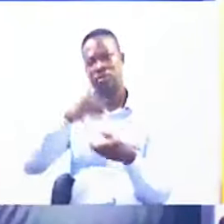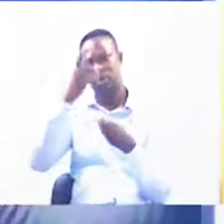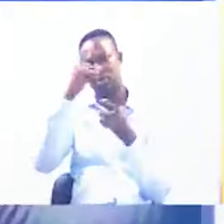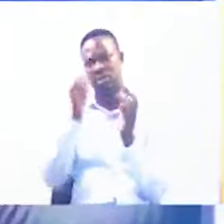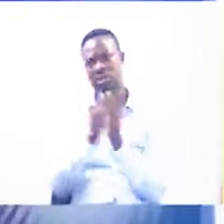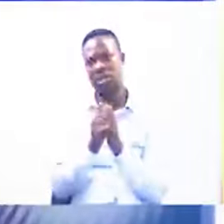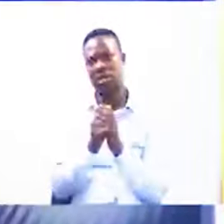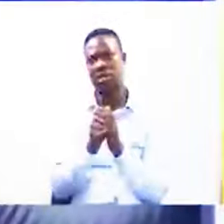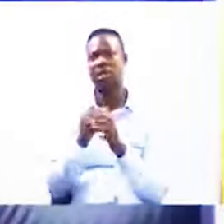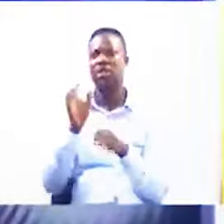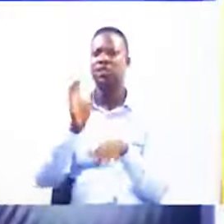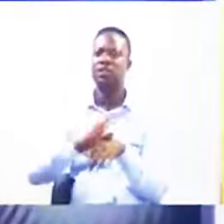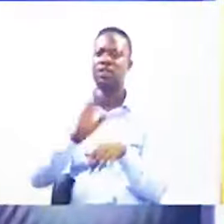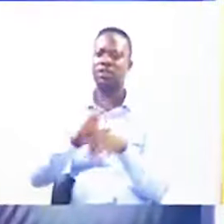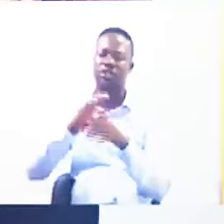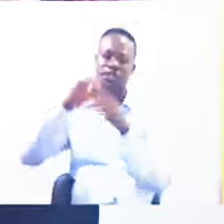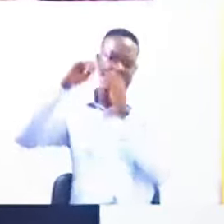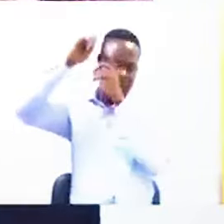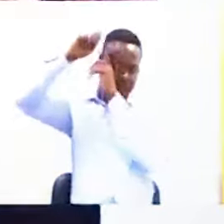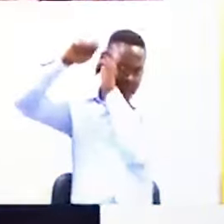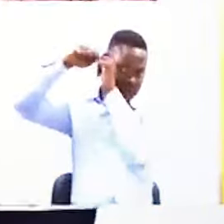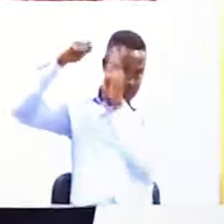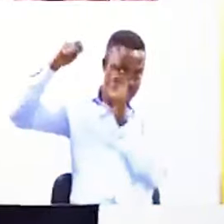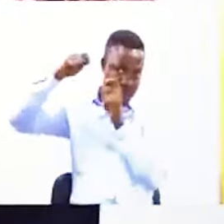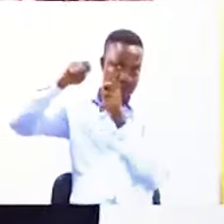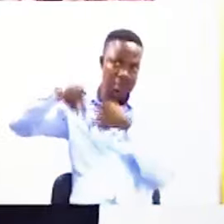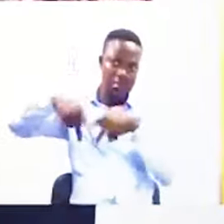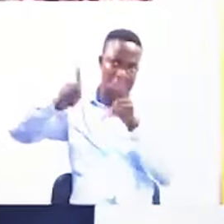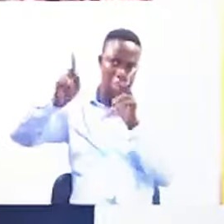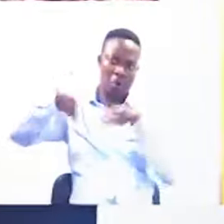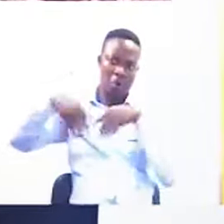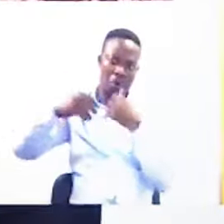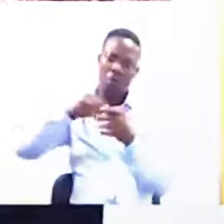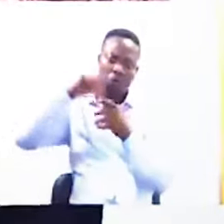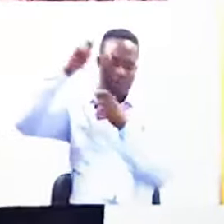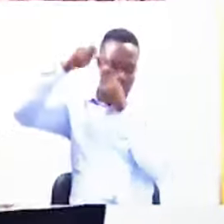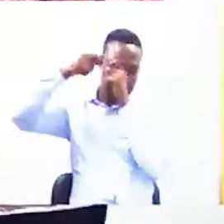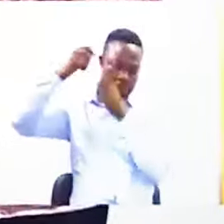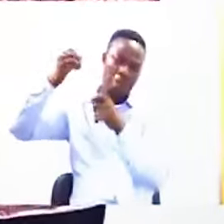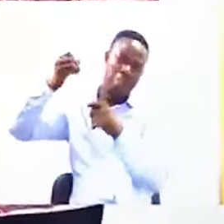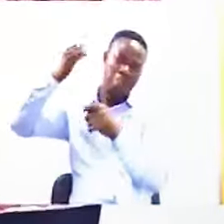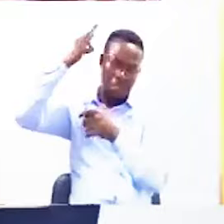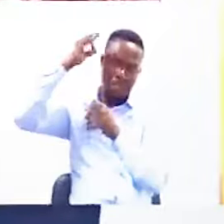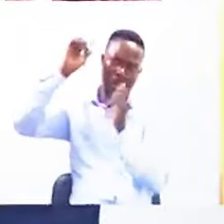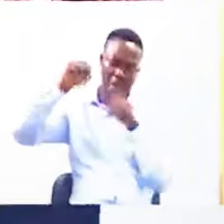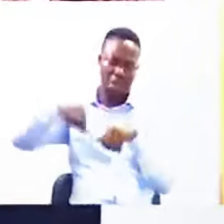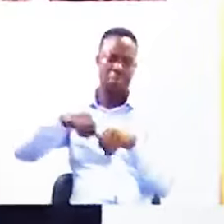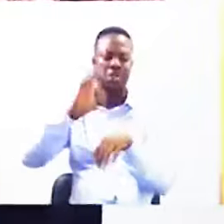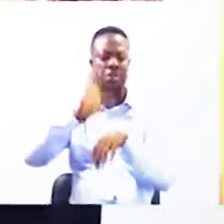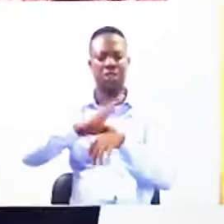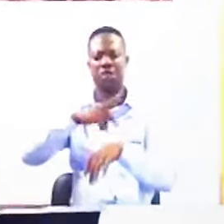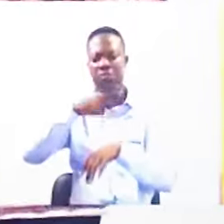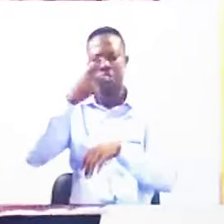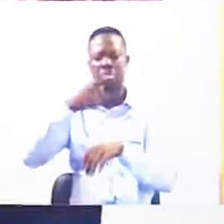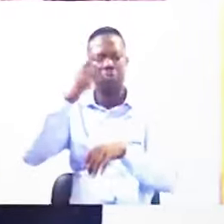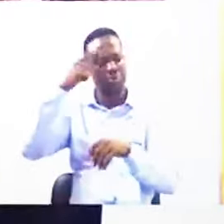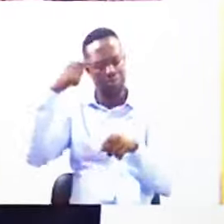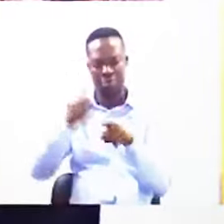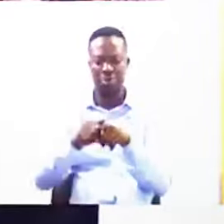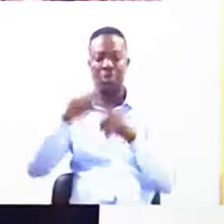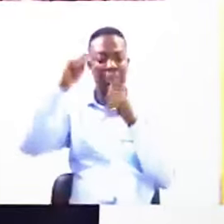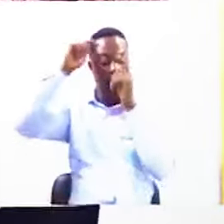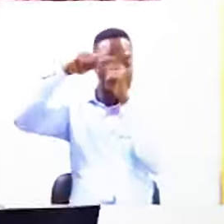may cover your hair or you may not. Be frise dunie ne akire ni ya se de se agina ye se se obi